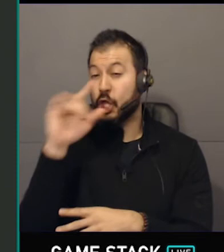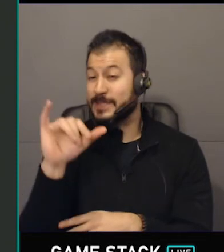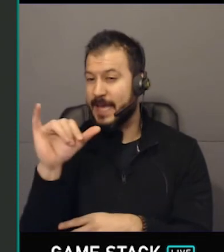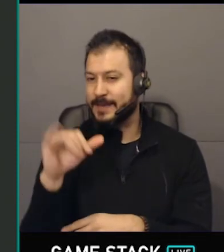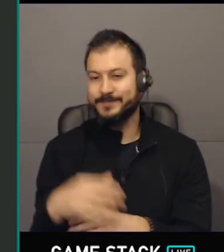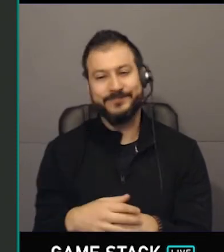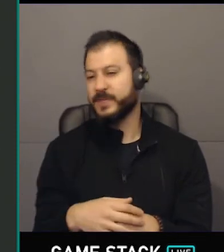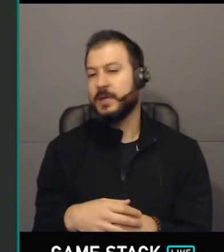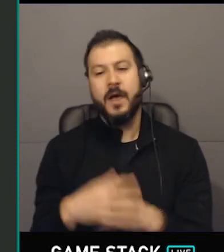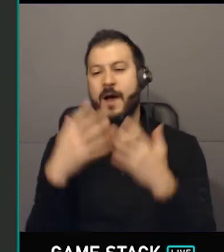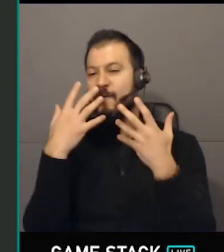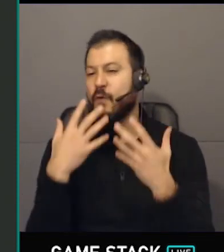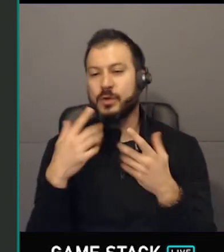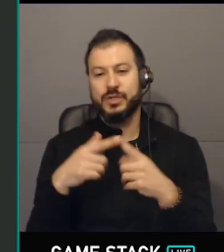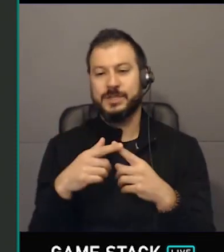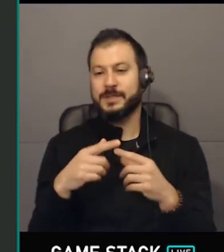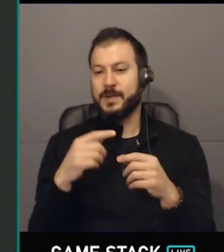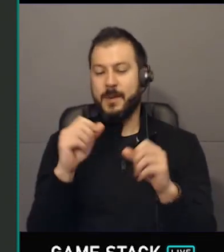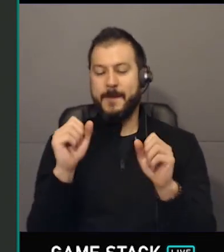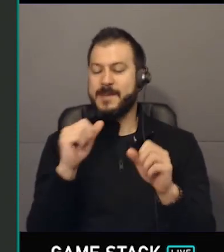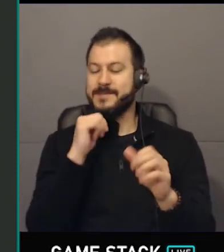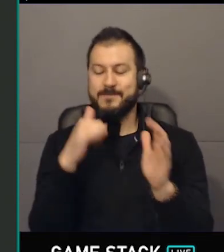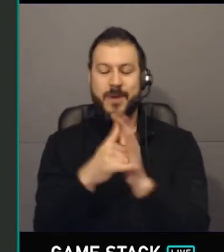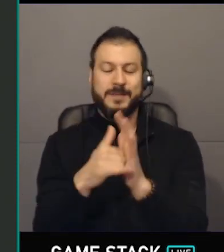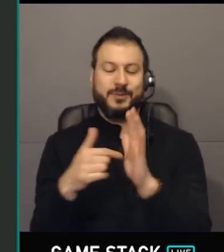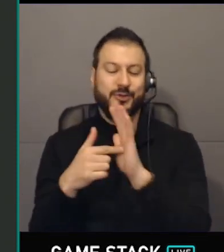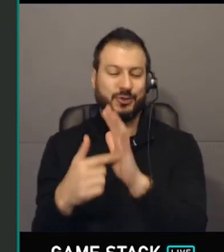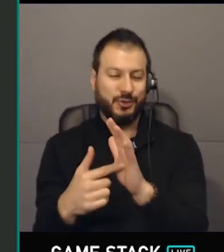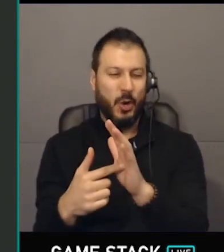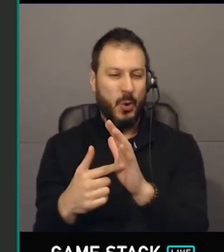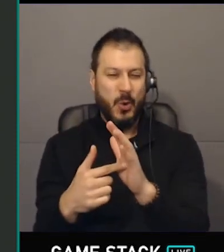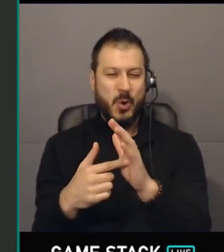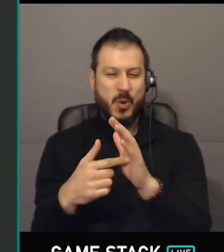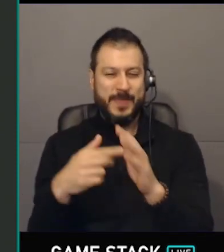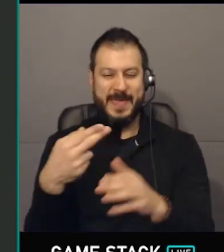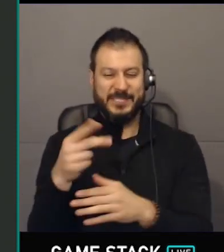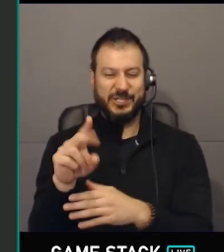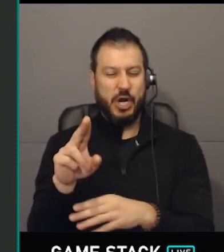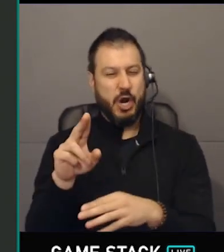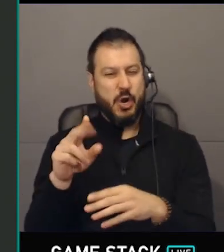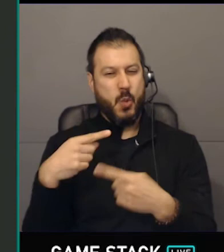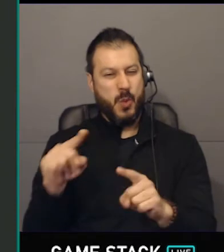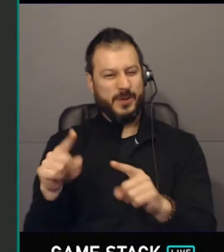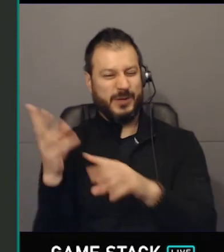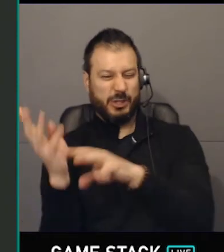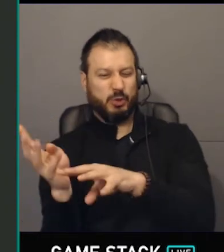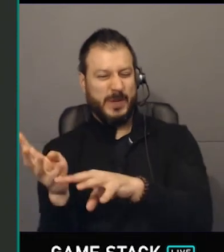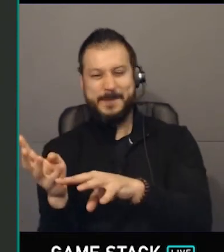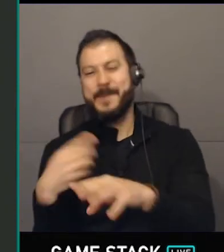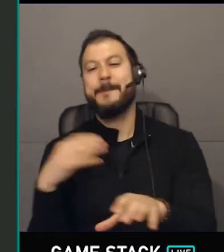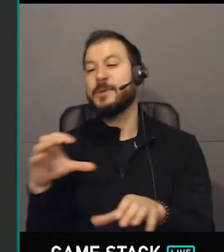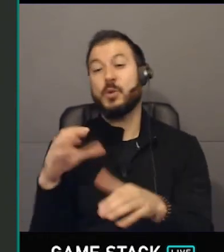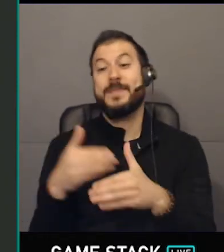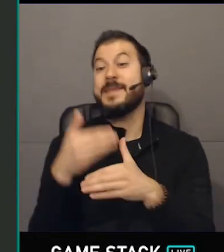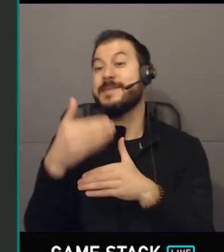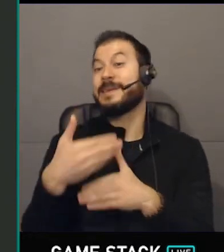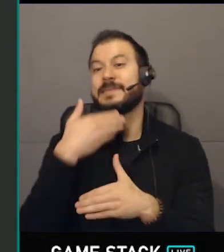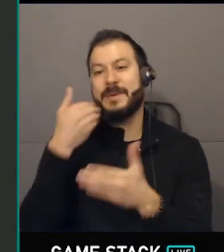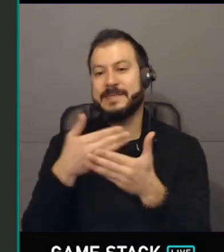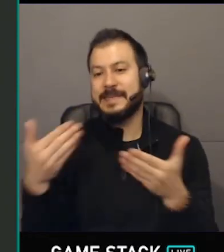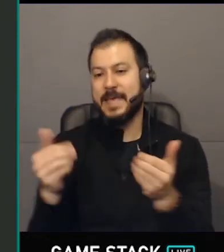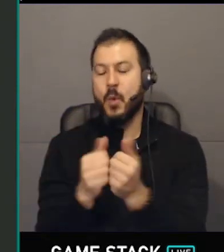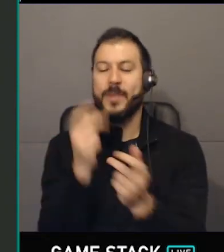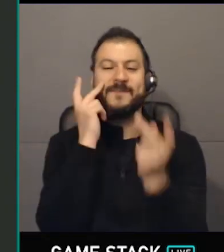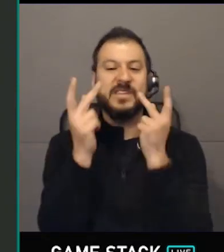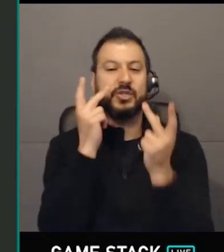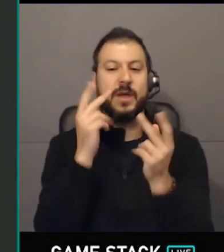impossible to accurately represent the benefits of HDR when showing an SDR video stream. So I'm going to do the next best thing with a visualization of